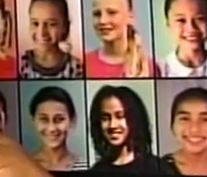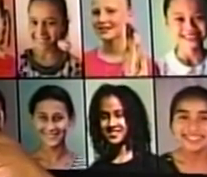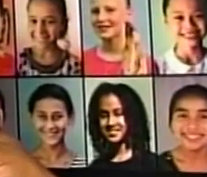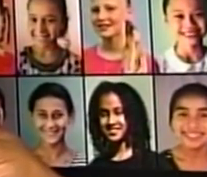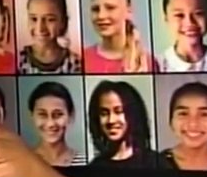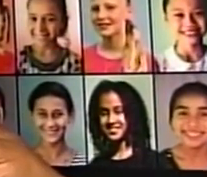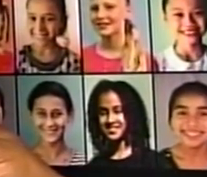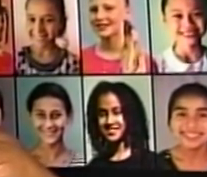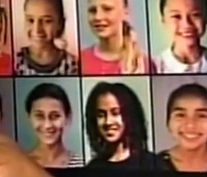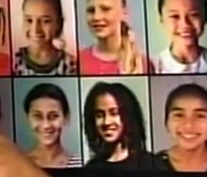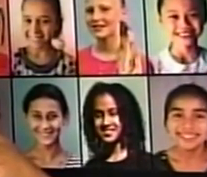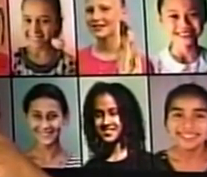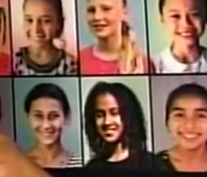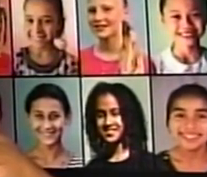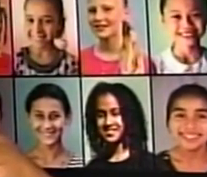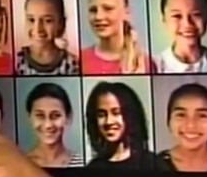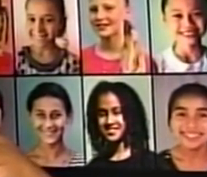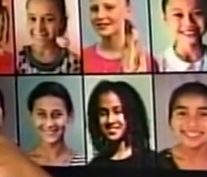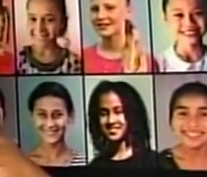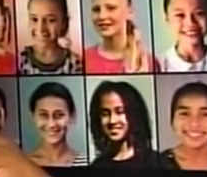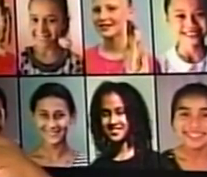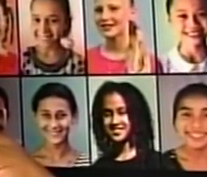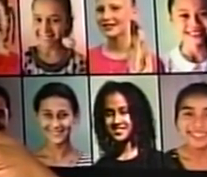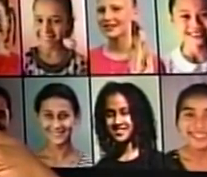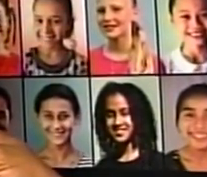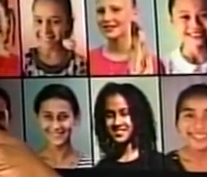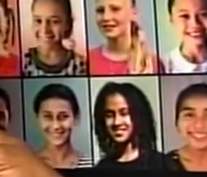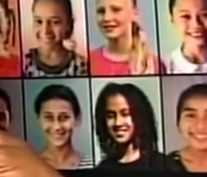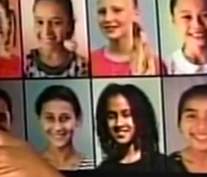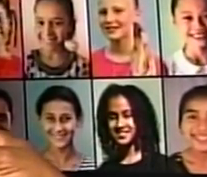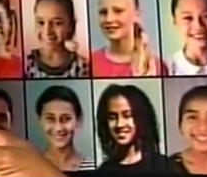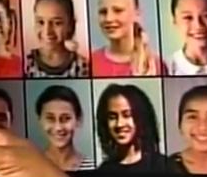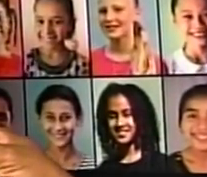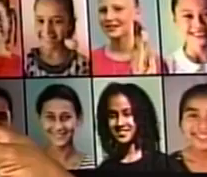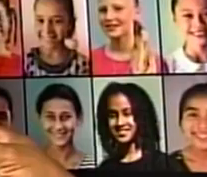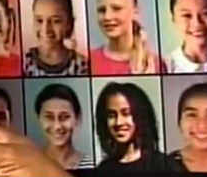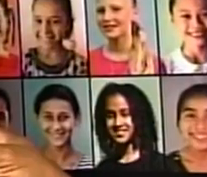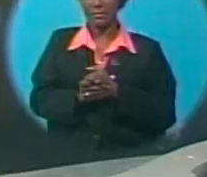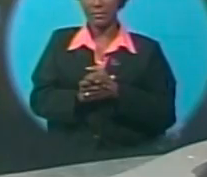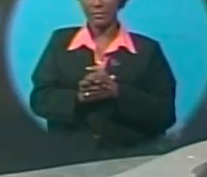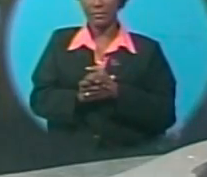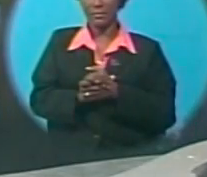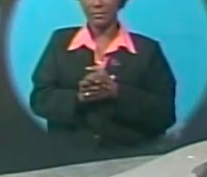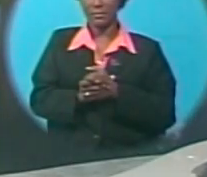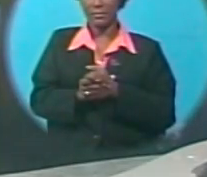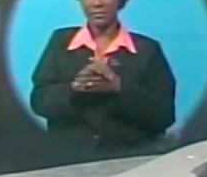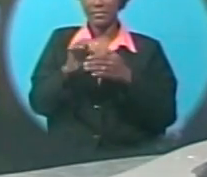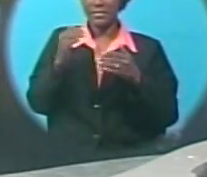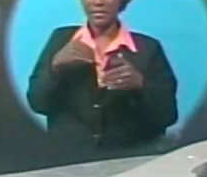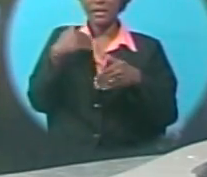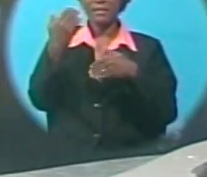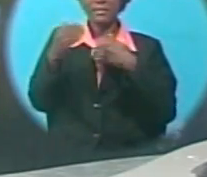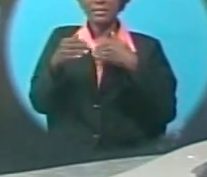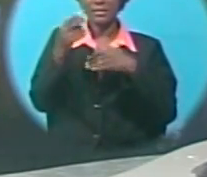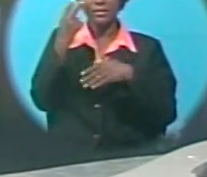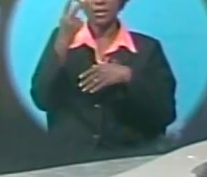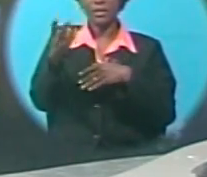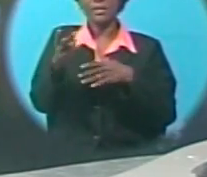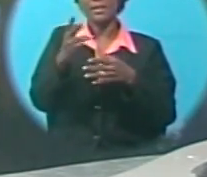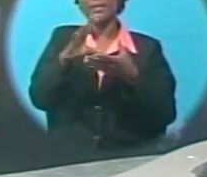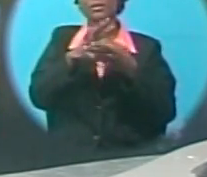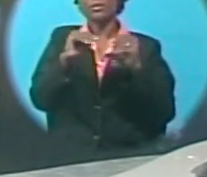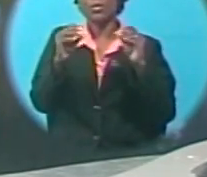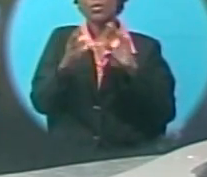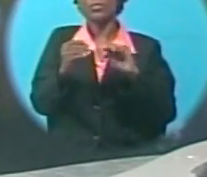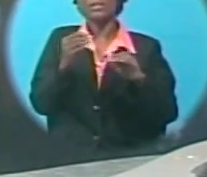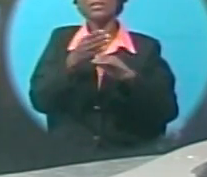we need to ensure that at this foundation seminal age that these issues are addressed. Coming up next, a look at some of the stories